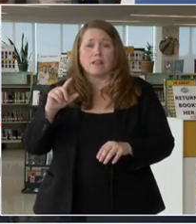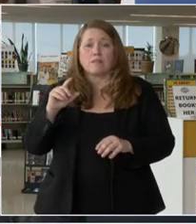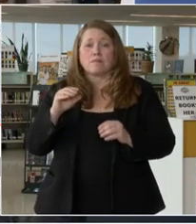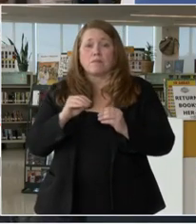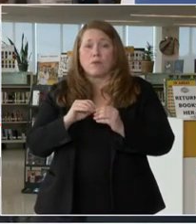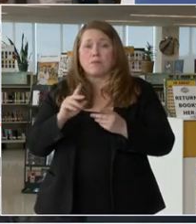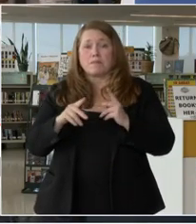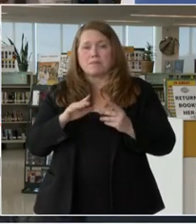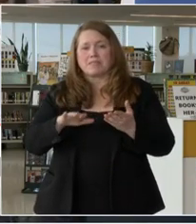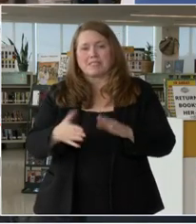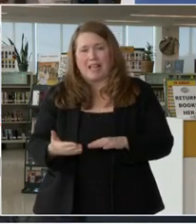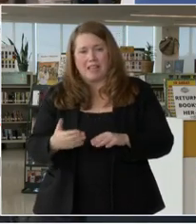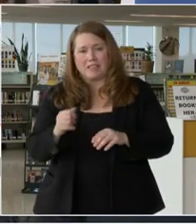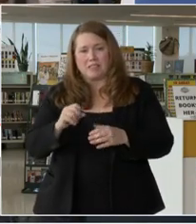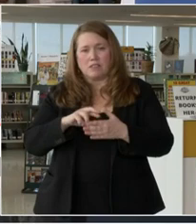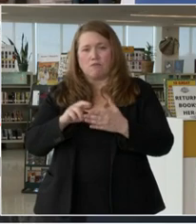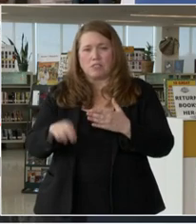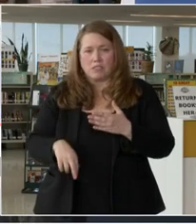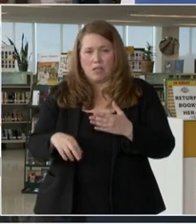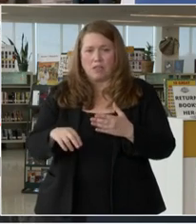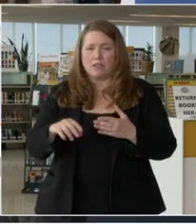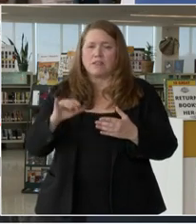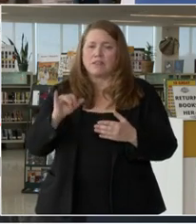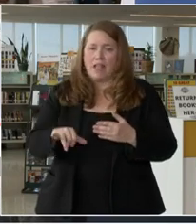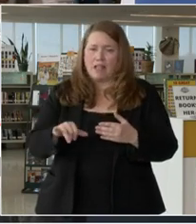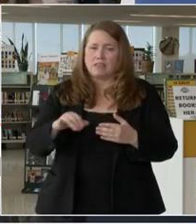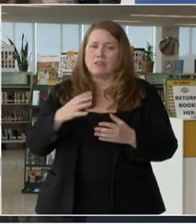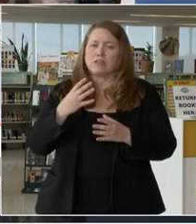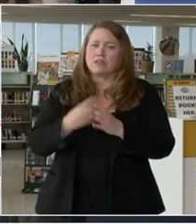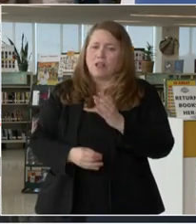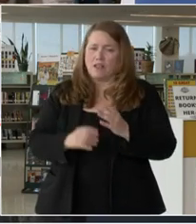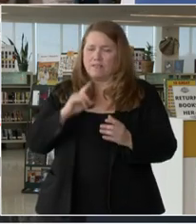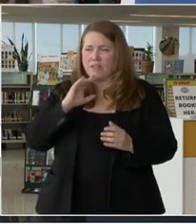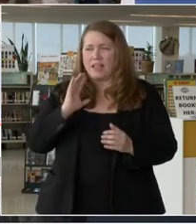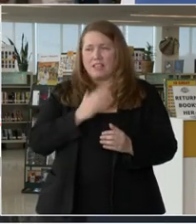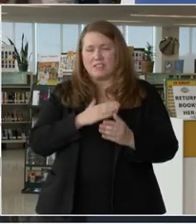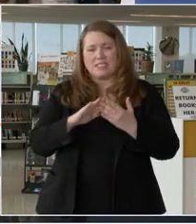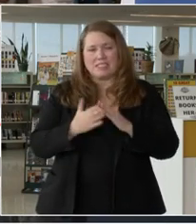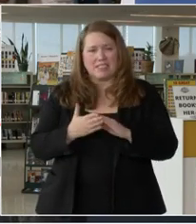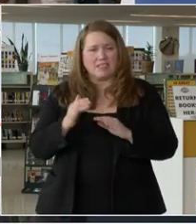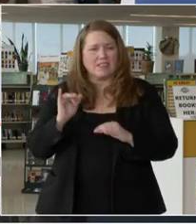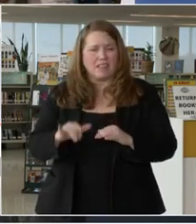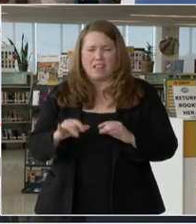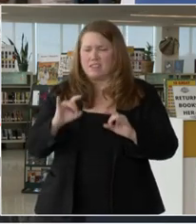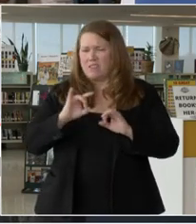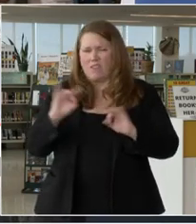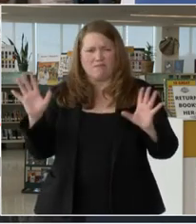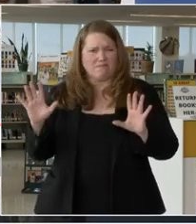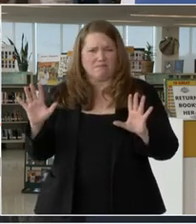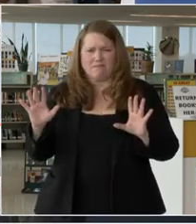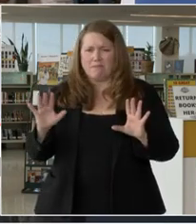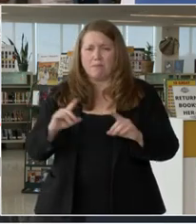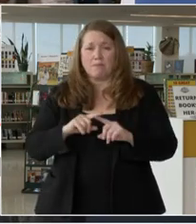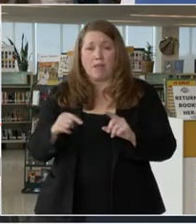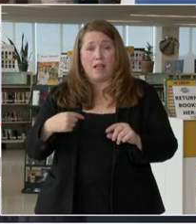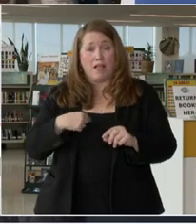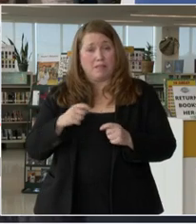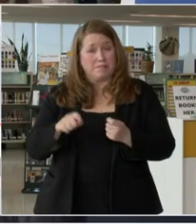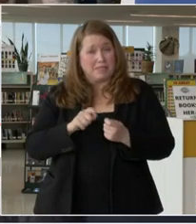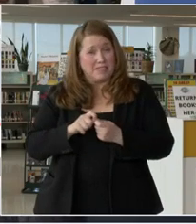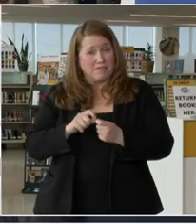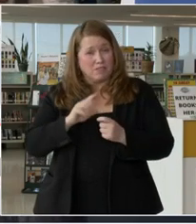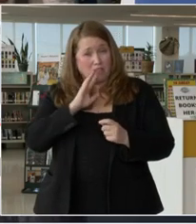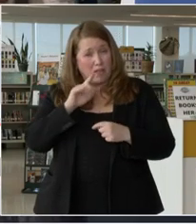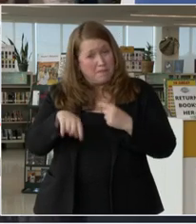as a result of their gunshot wounds, and that is a loss for our city. That is tragic. But when we talk about, or when I specifically